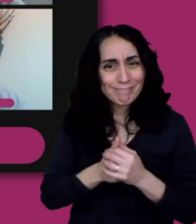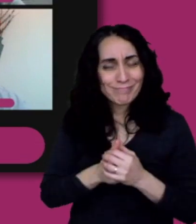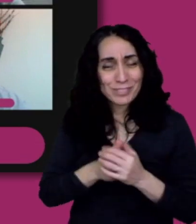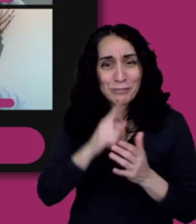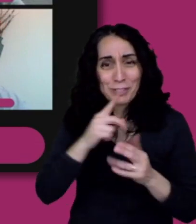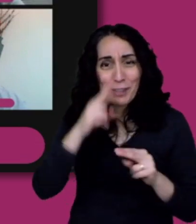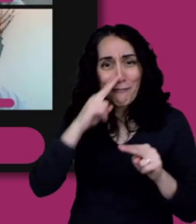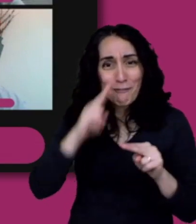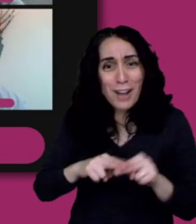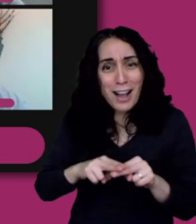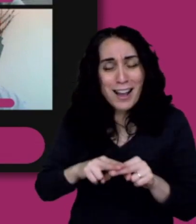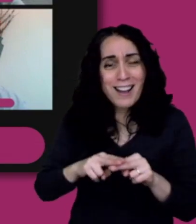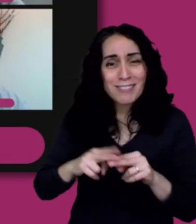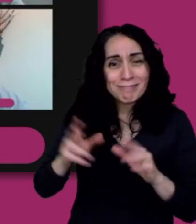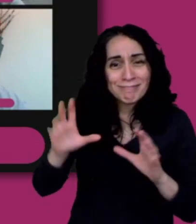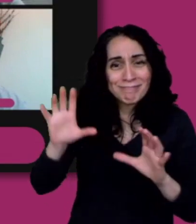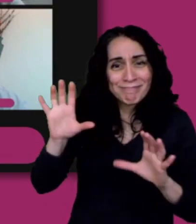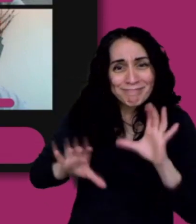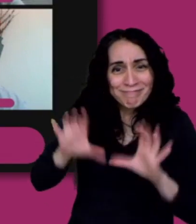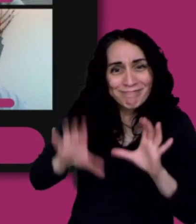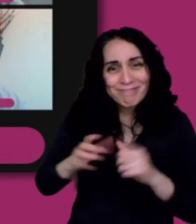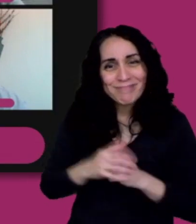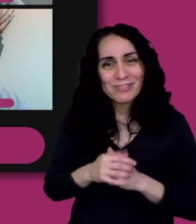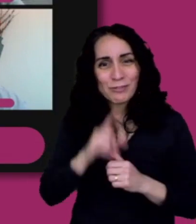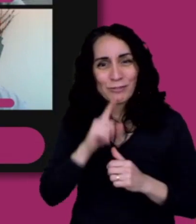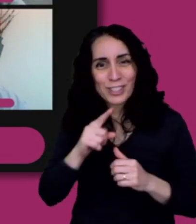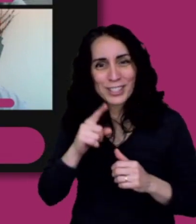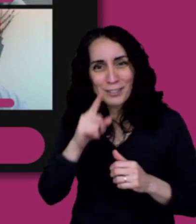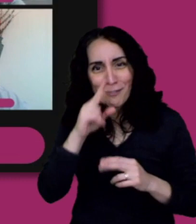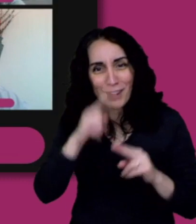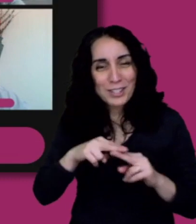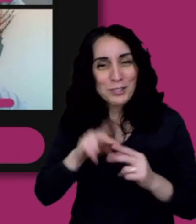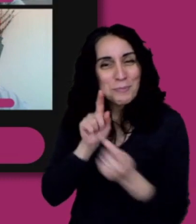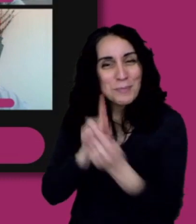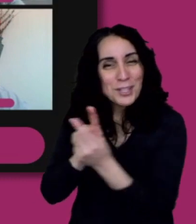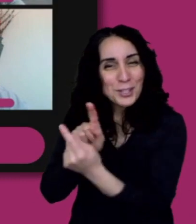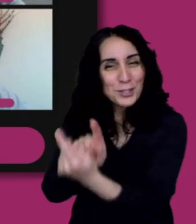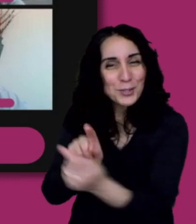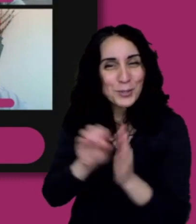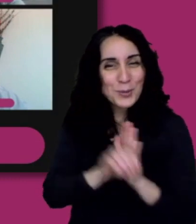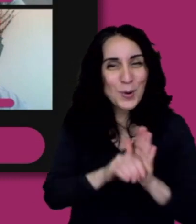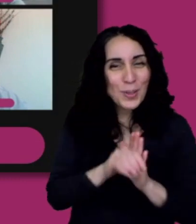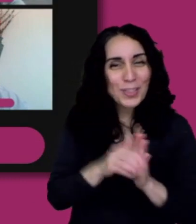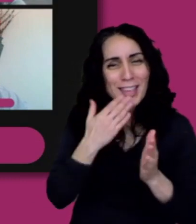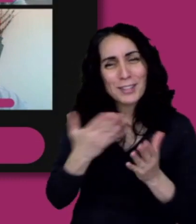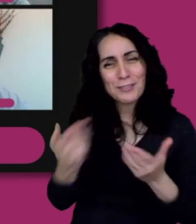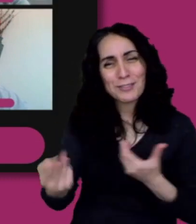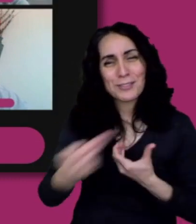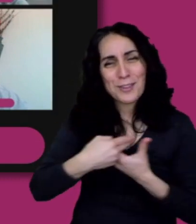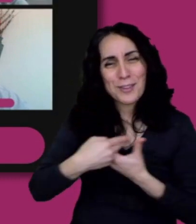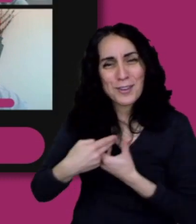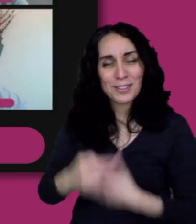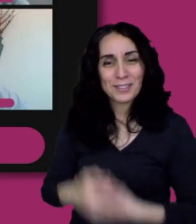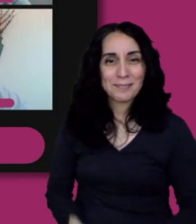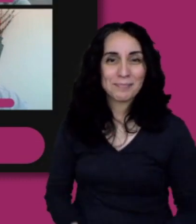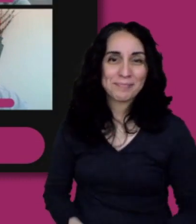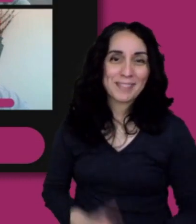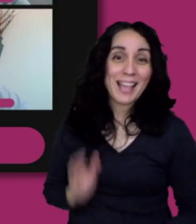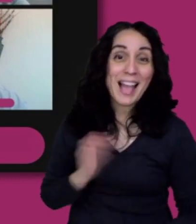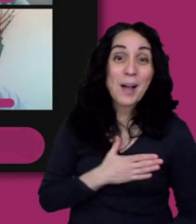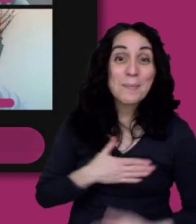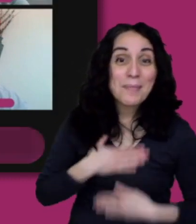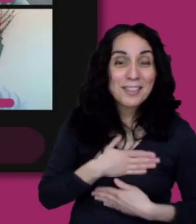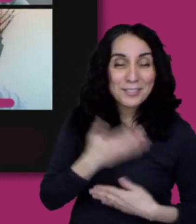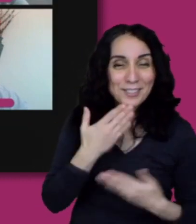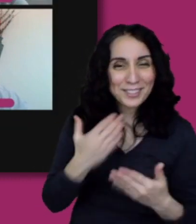been tremendous. It's been really fun to talk to you both. It was really fun to meet you in New Orleans. Thank you for doing this with us.